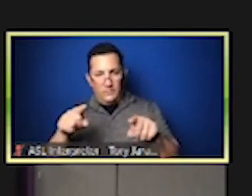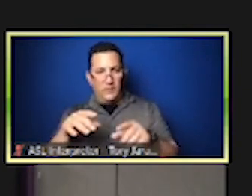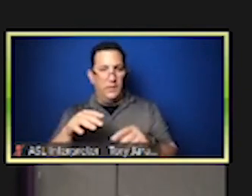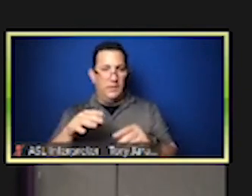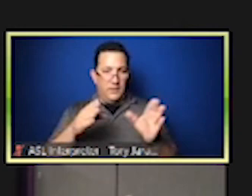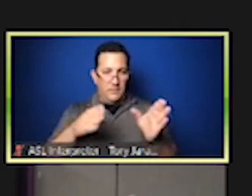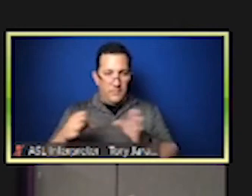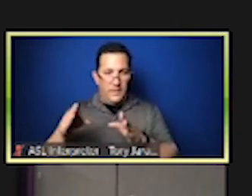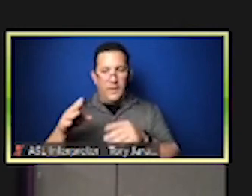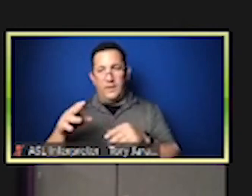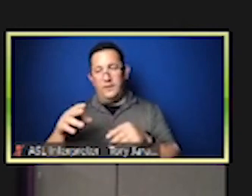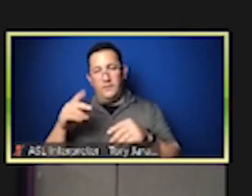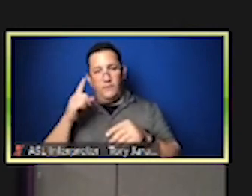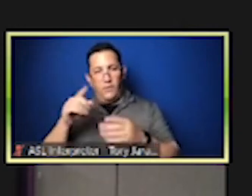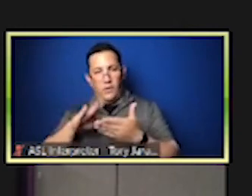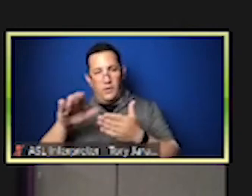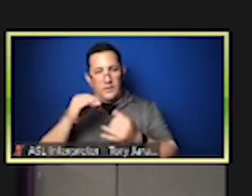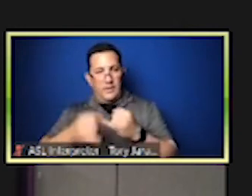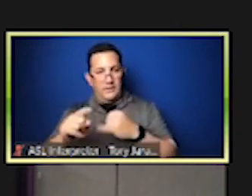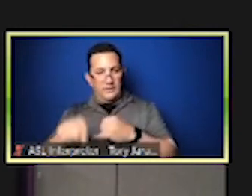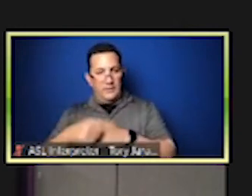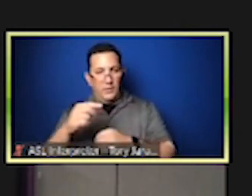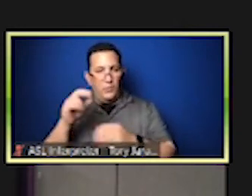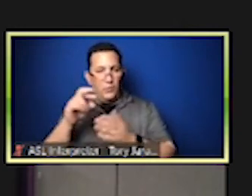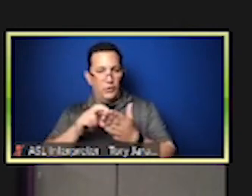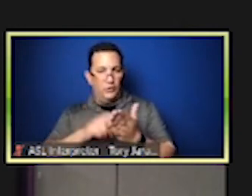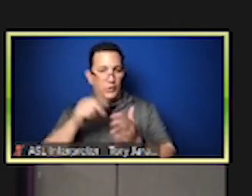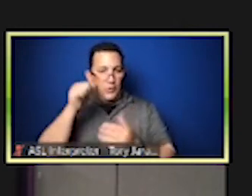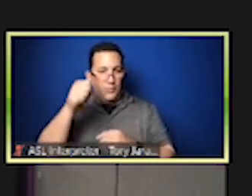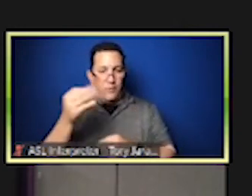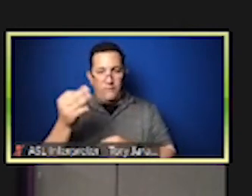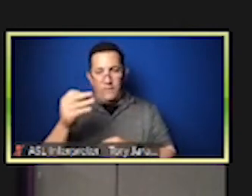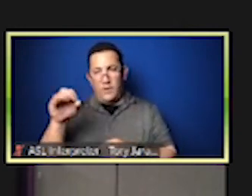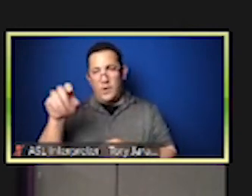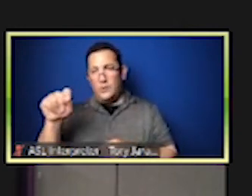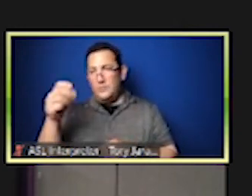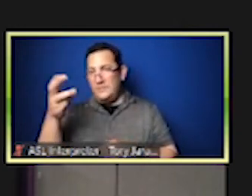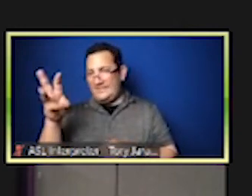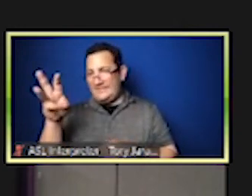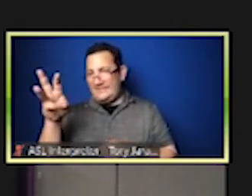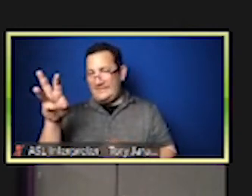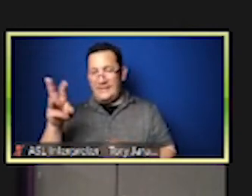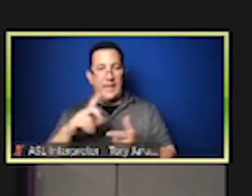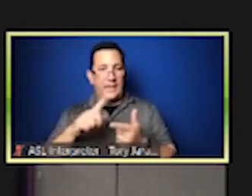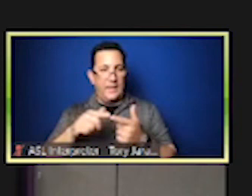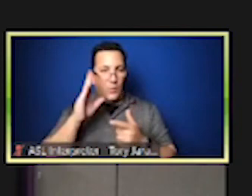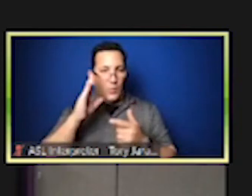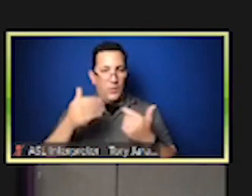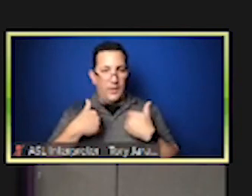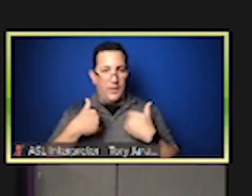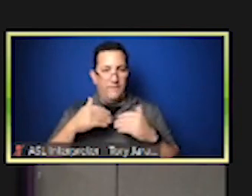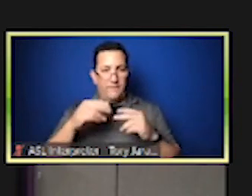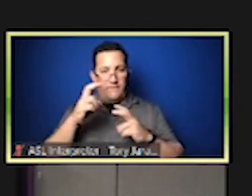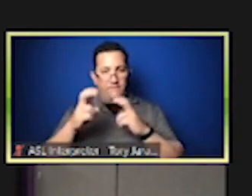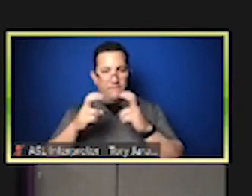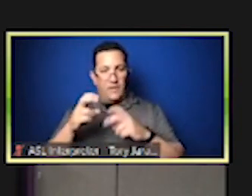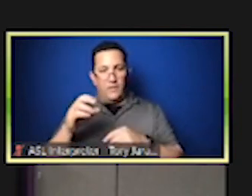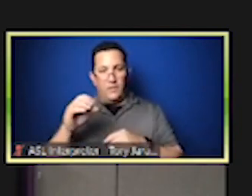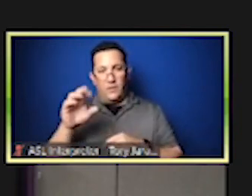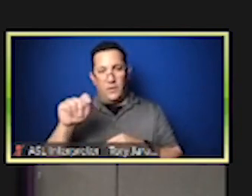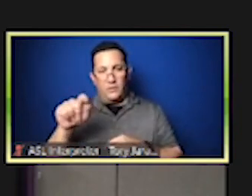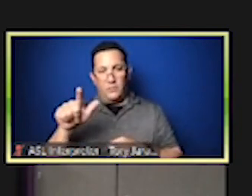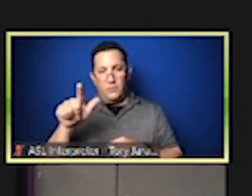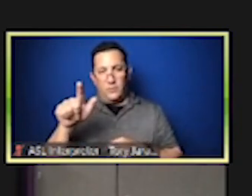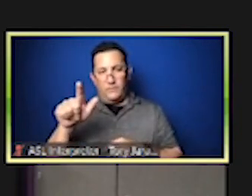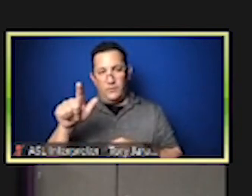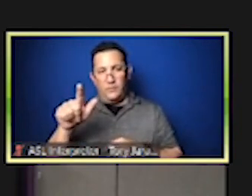for college. The last day to register is tomorrow, Friday, October 16th. And then there will be a fair on October